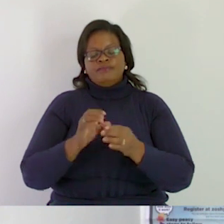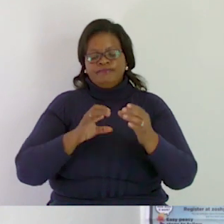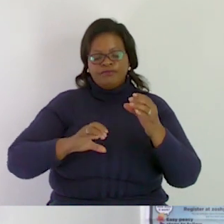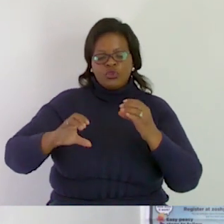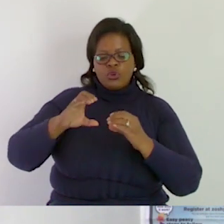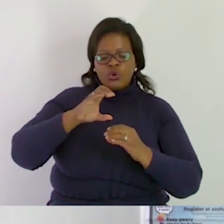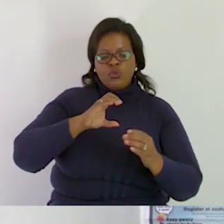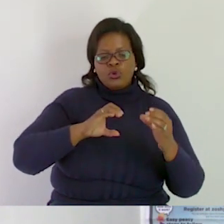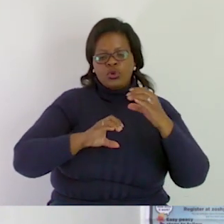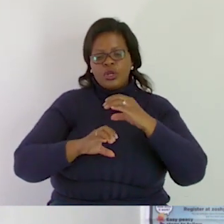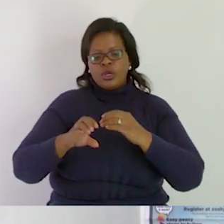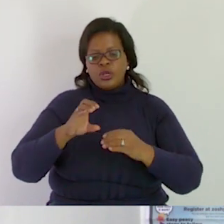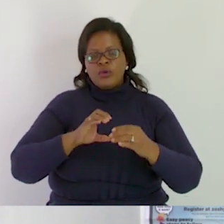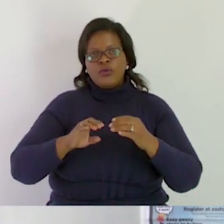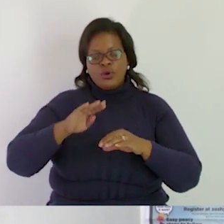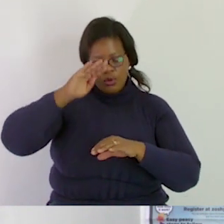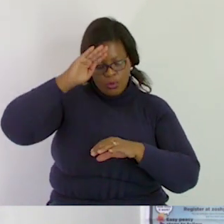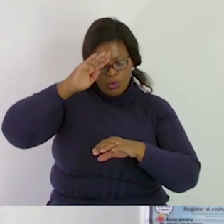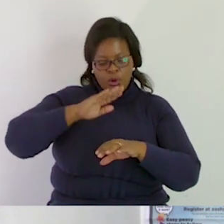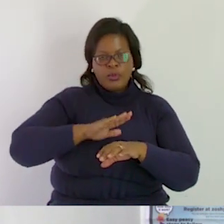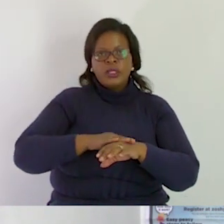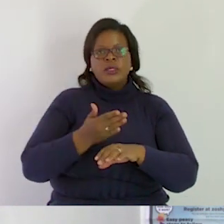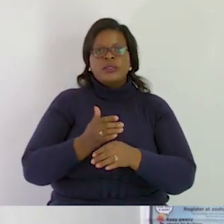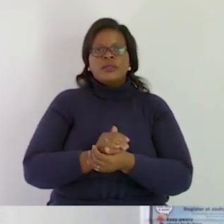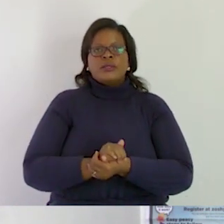Say, for example, I have 3